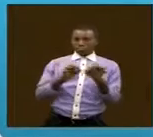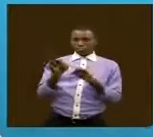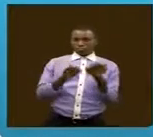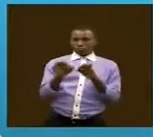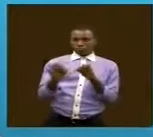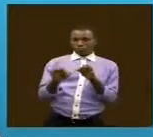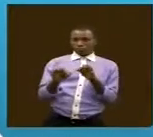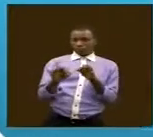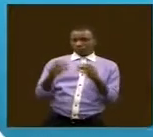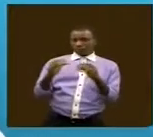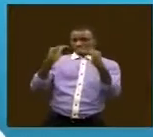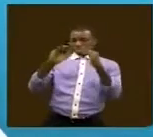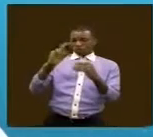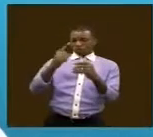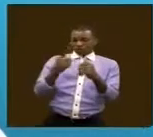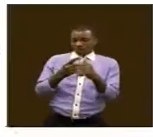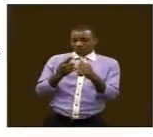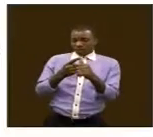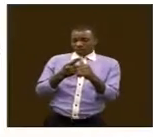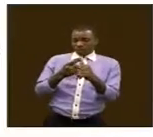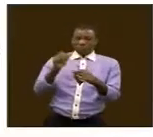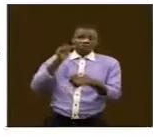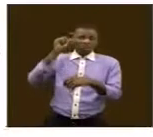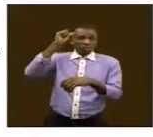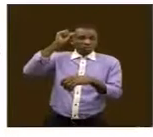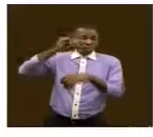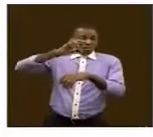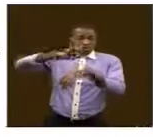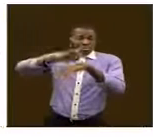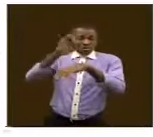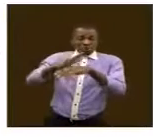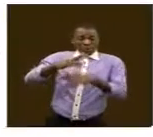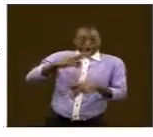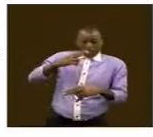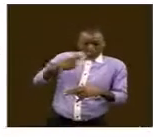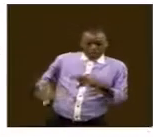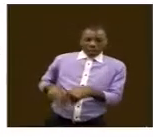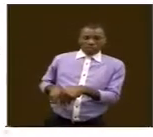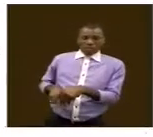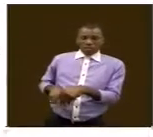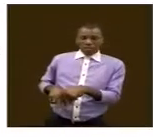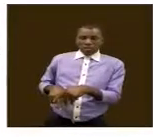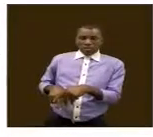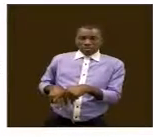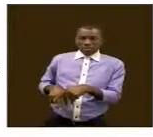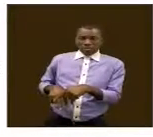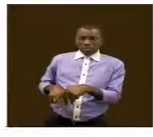we have the adult mosquito. And I